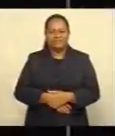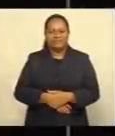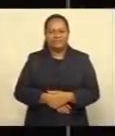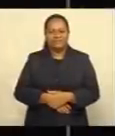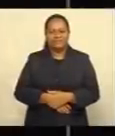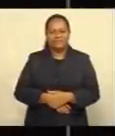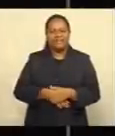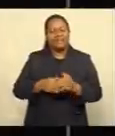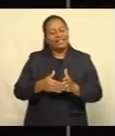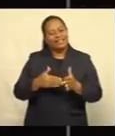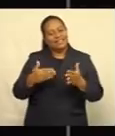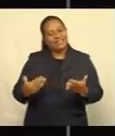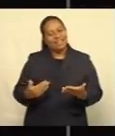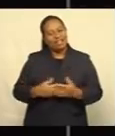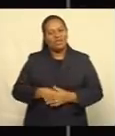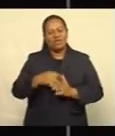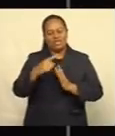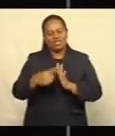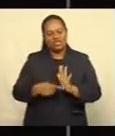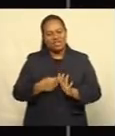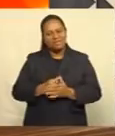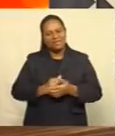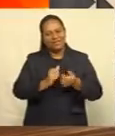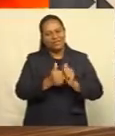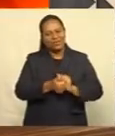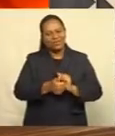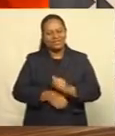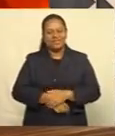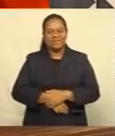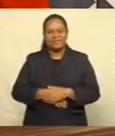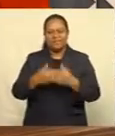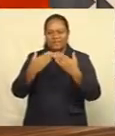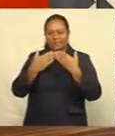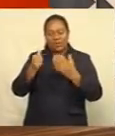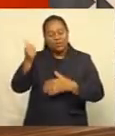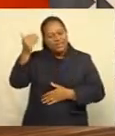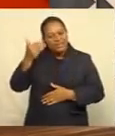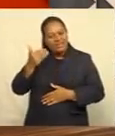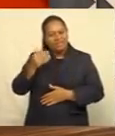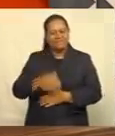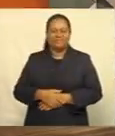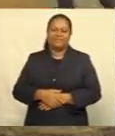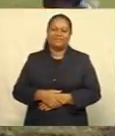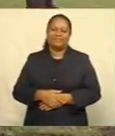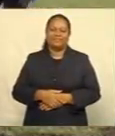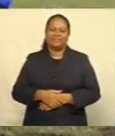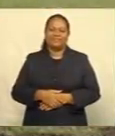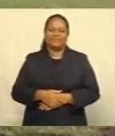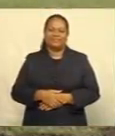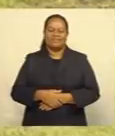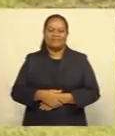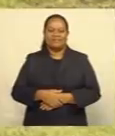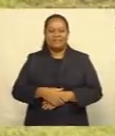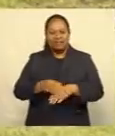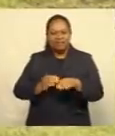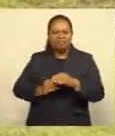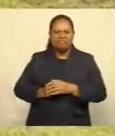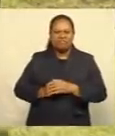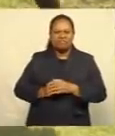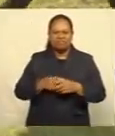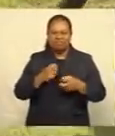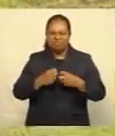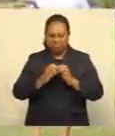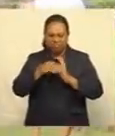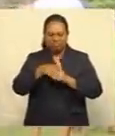And time now to join Jamie for the latest in sports. Naked and good evening. Ahead in sports, boost for Thakonrove Rugby.